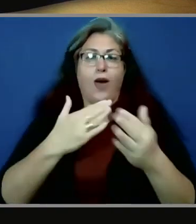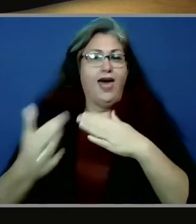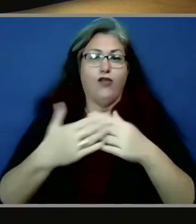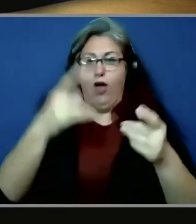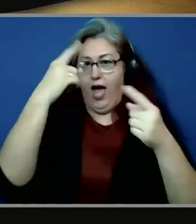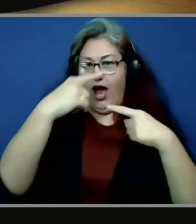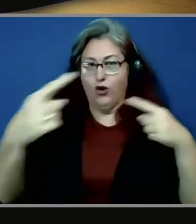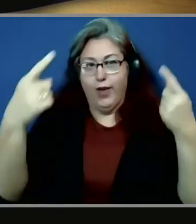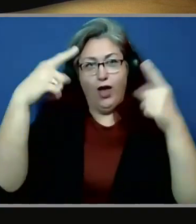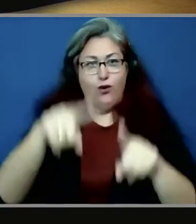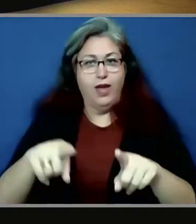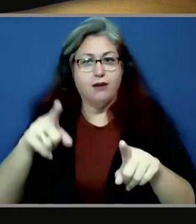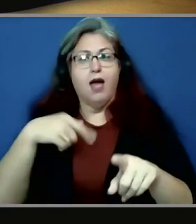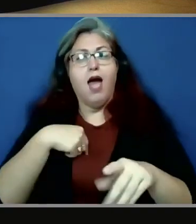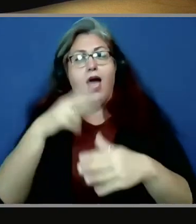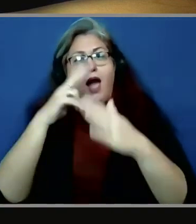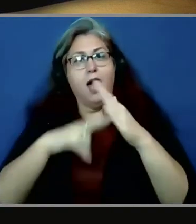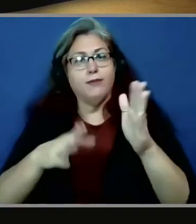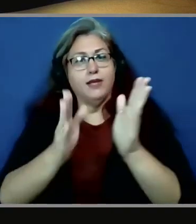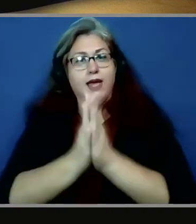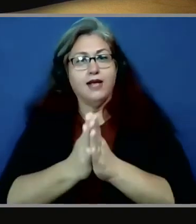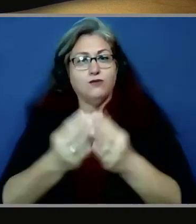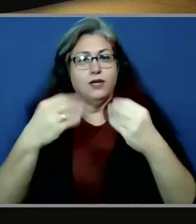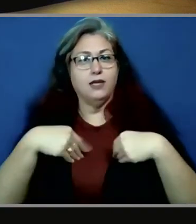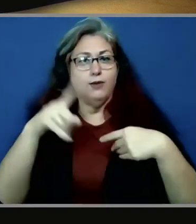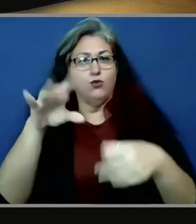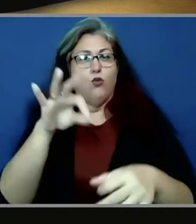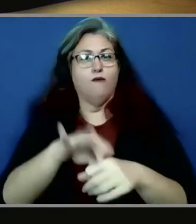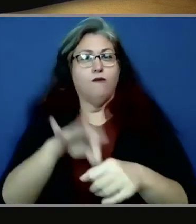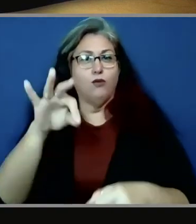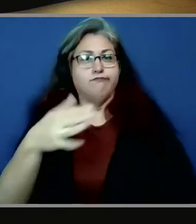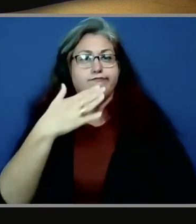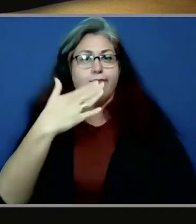not. I humbly ask for your vote. Mahalo.